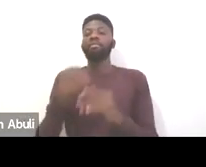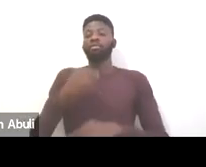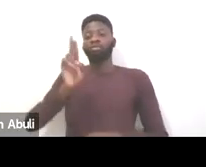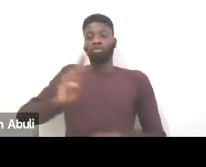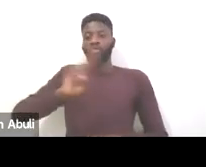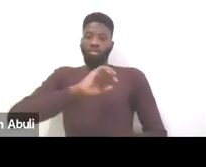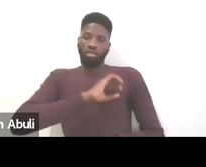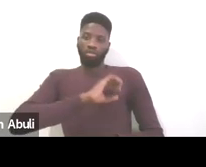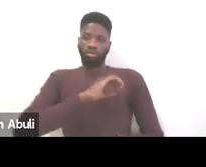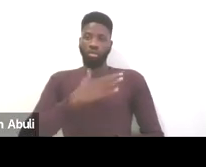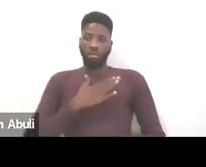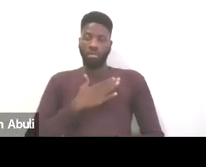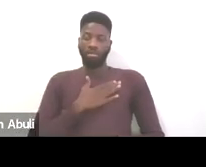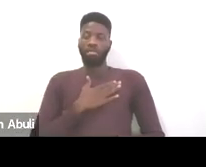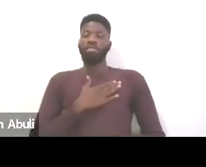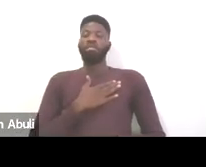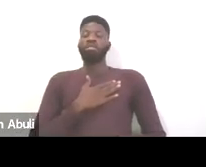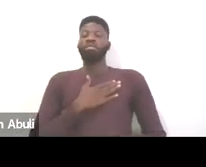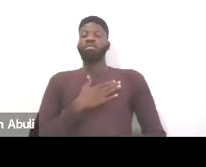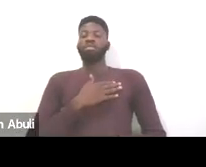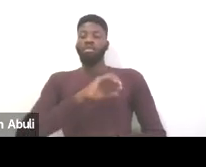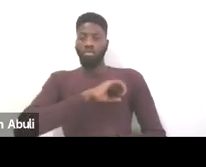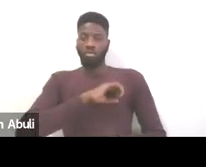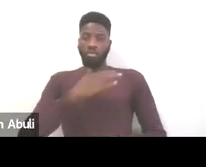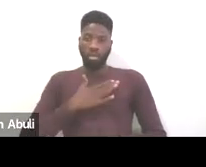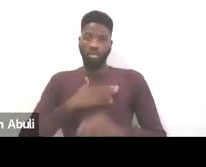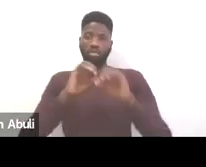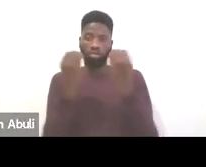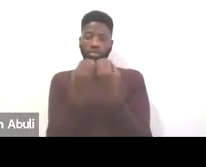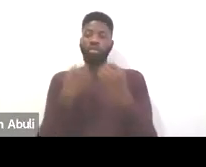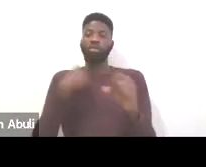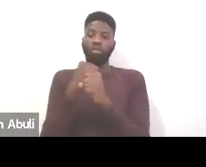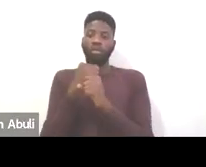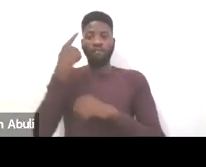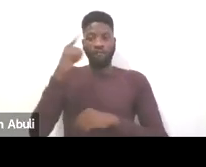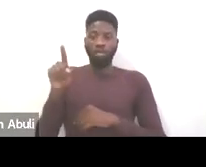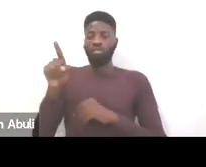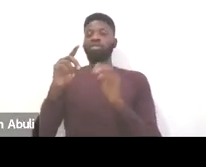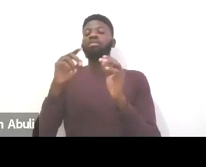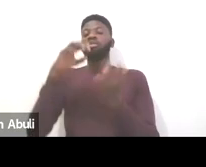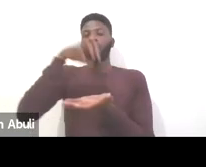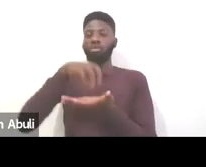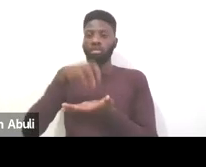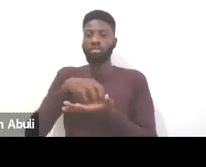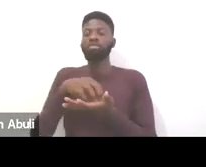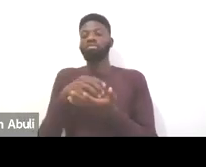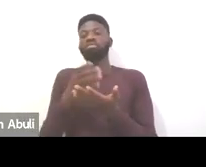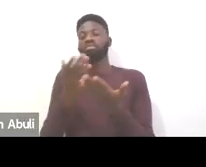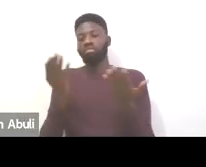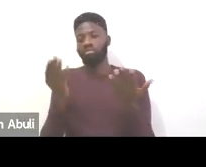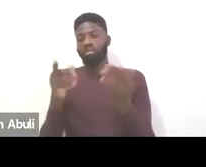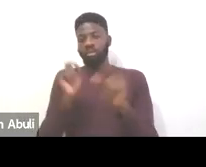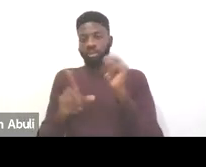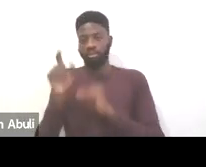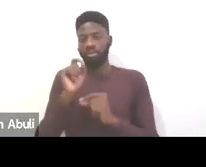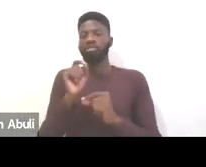of where I've worked before in organizations that I'm aware of. So the content is actually not true. Sawa. It's